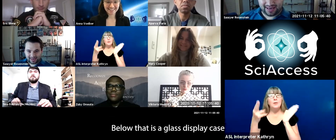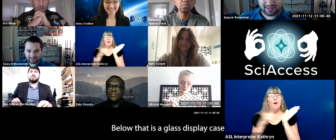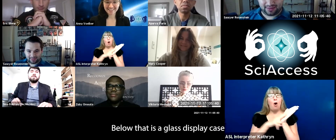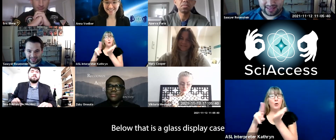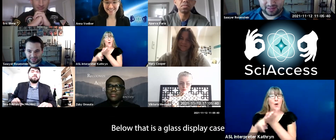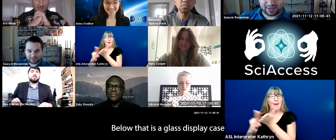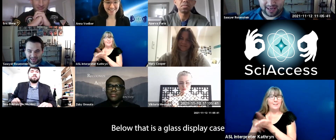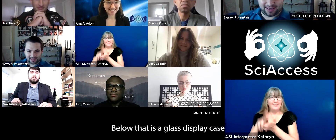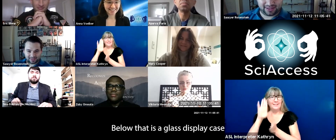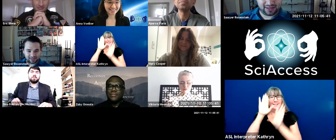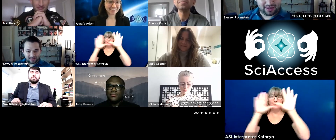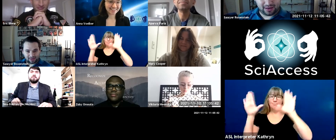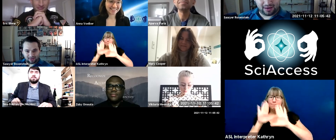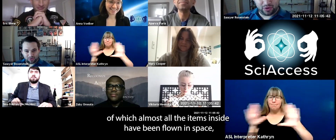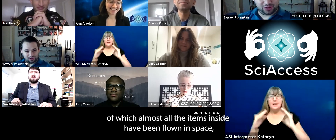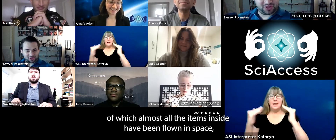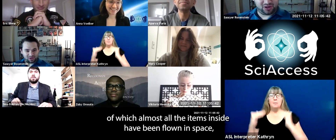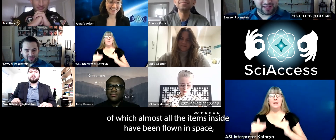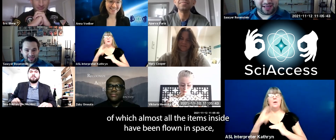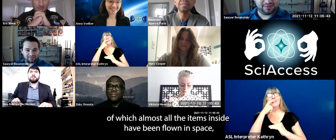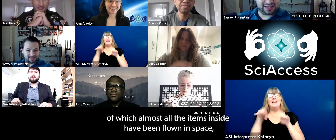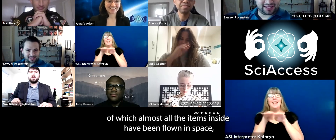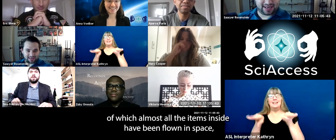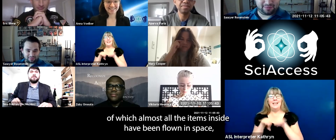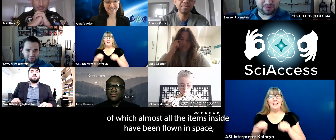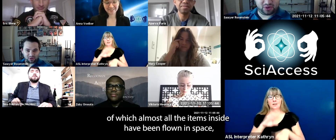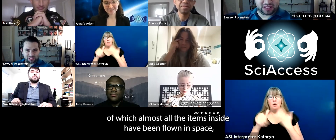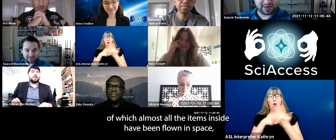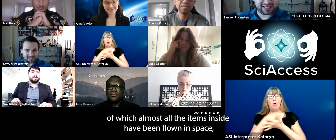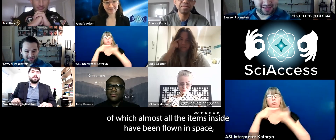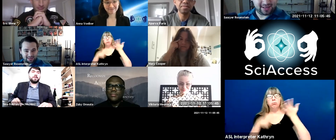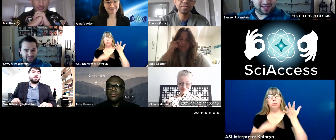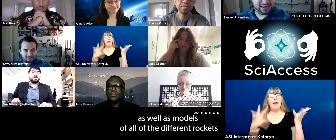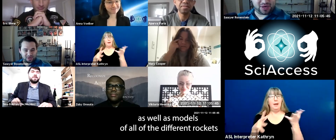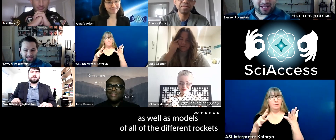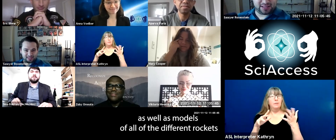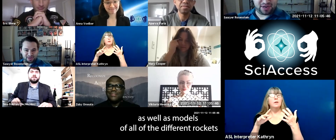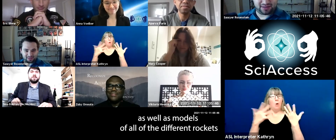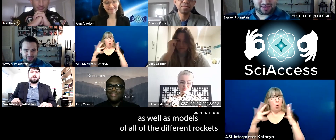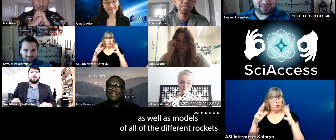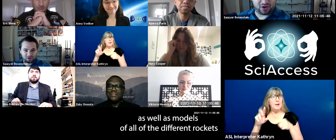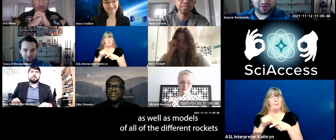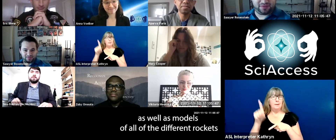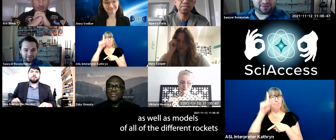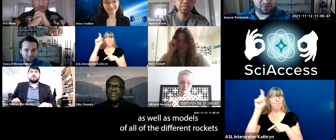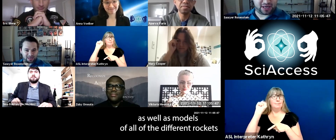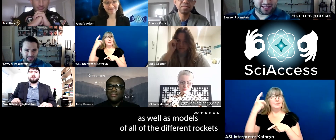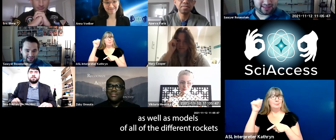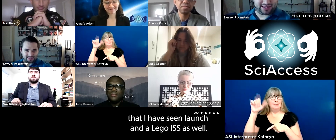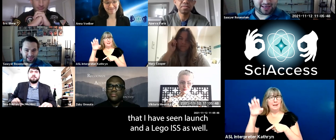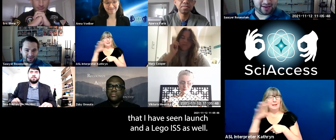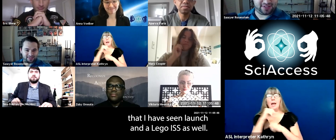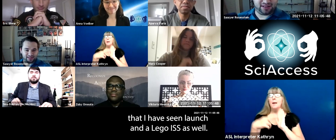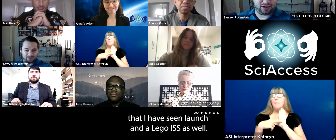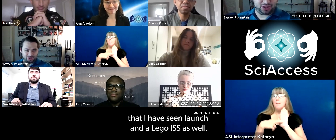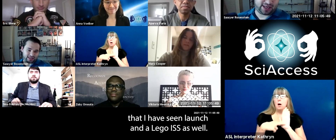is a glass display case, of which almost all the items inside have been flown in space, as well as models of all of the different rockets